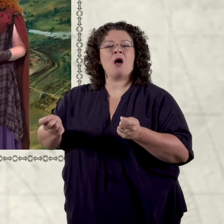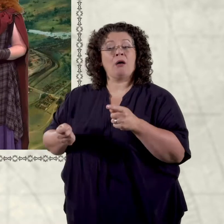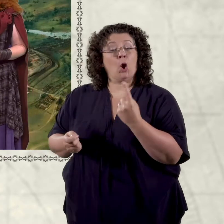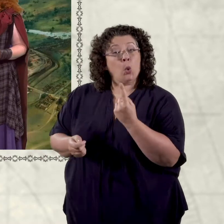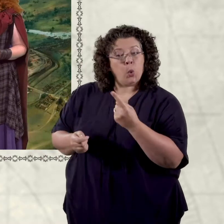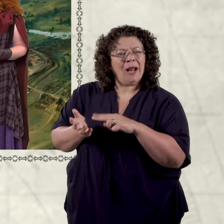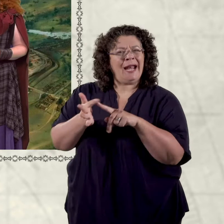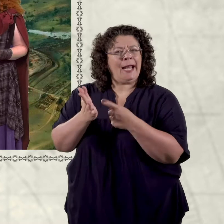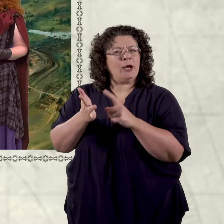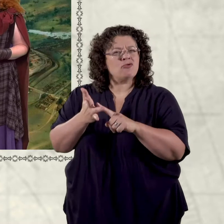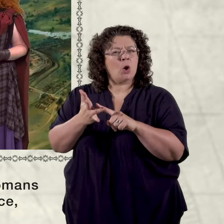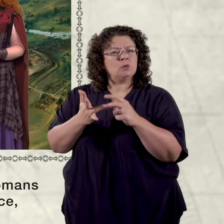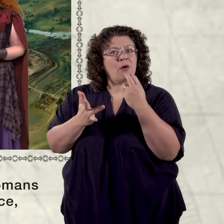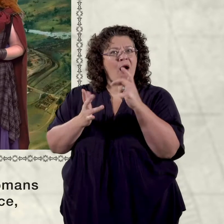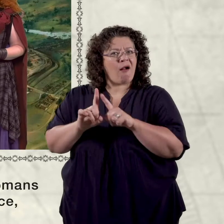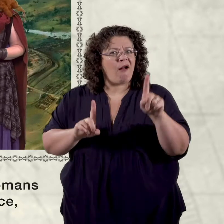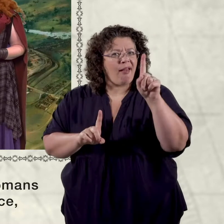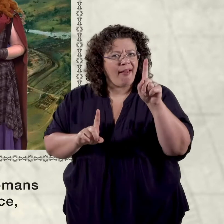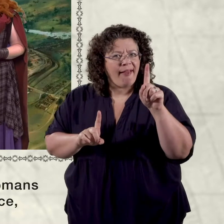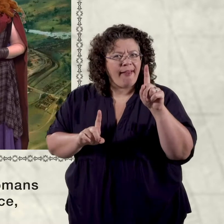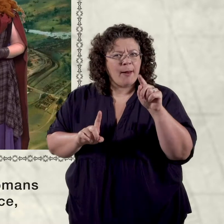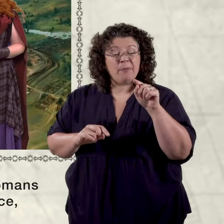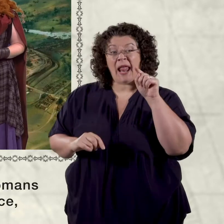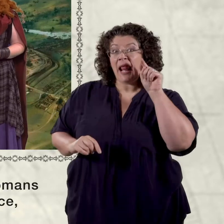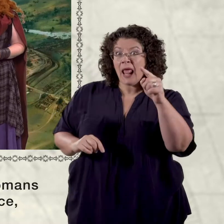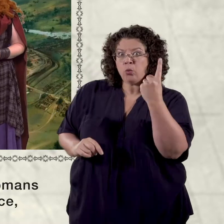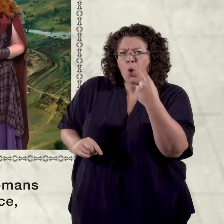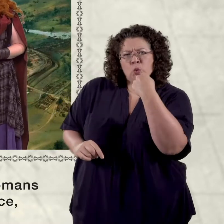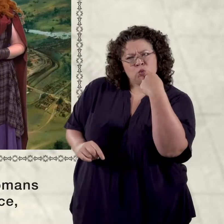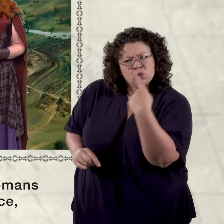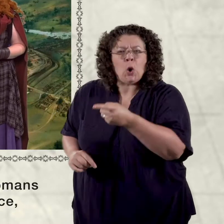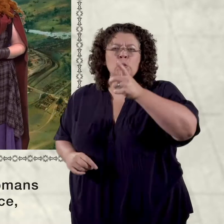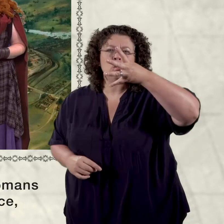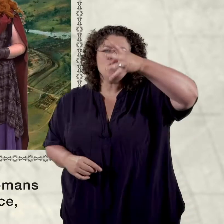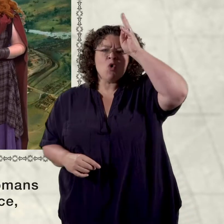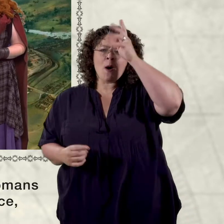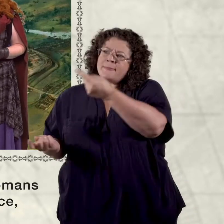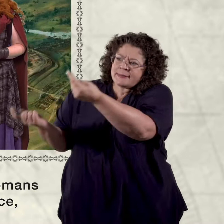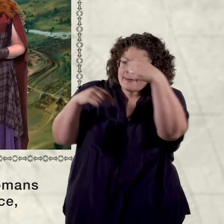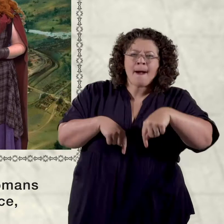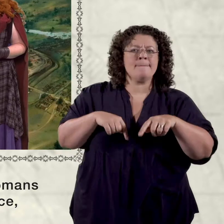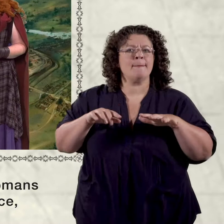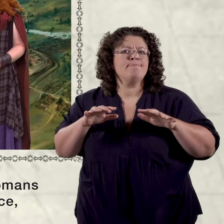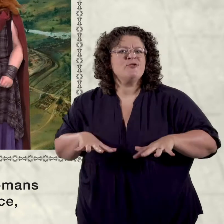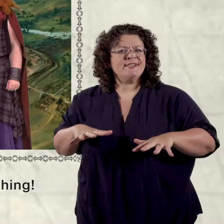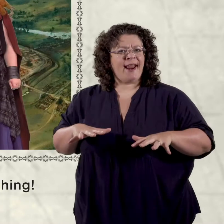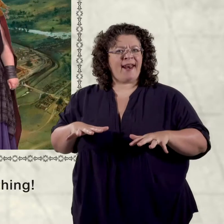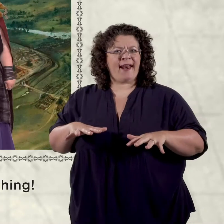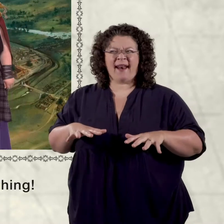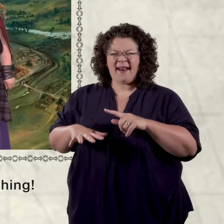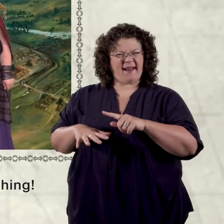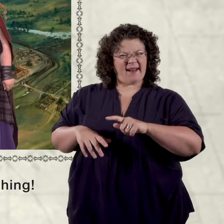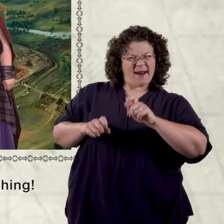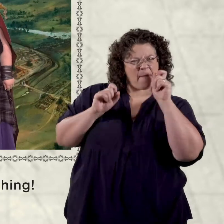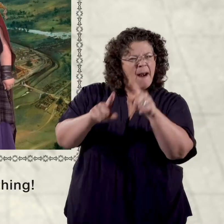Nero's uncle. He was the one that had told the Romans to come to Britain in the first place. And he